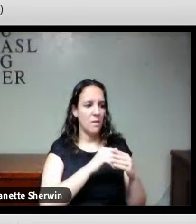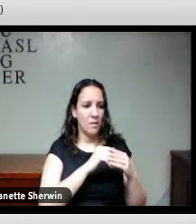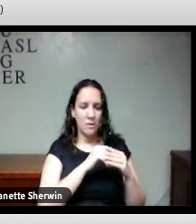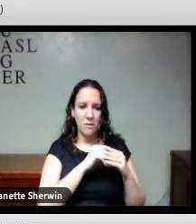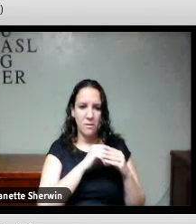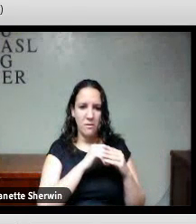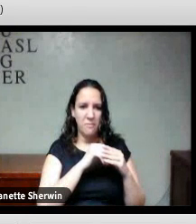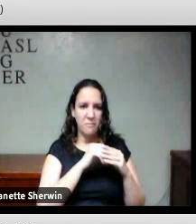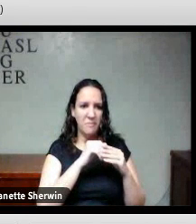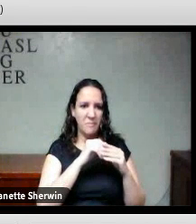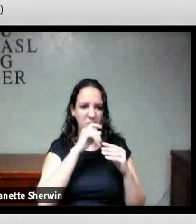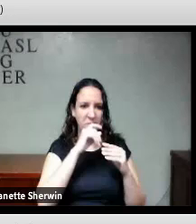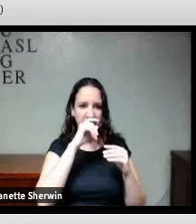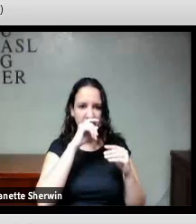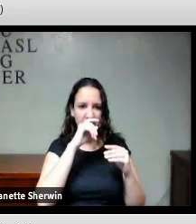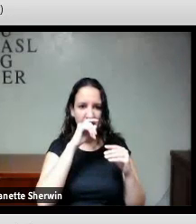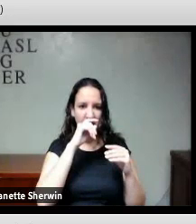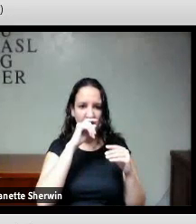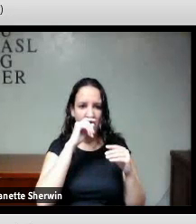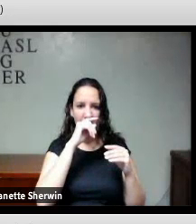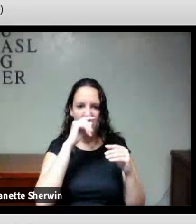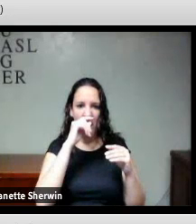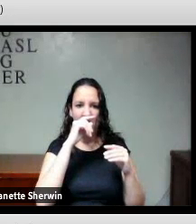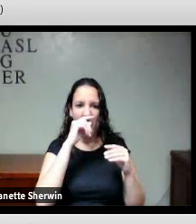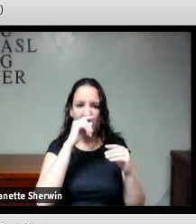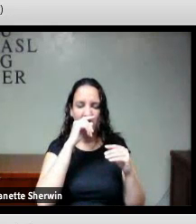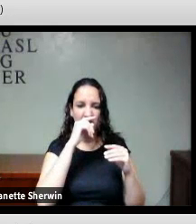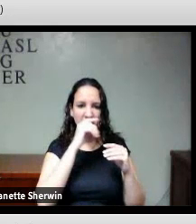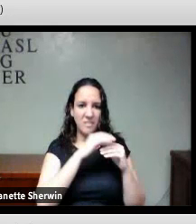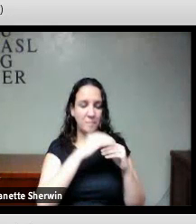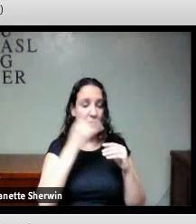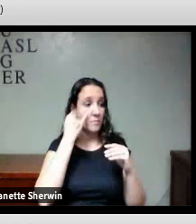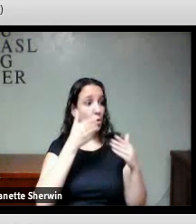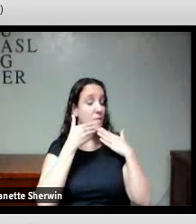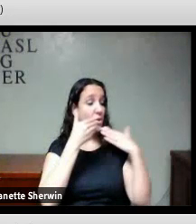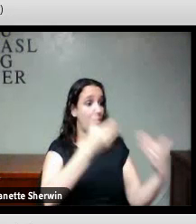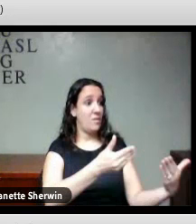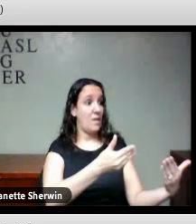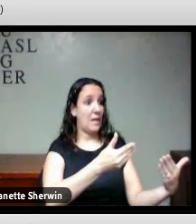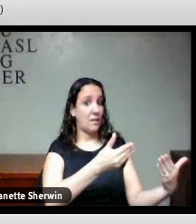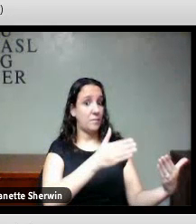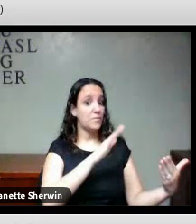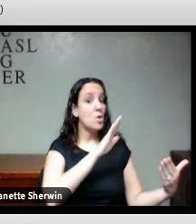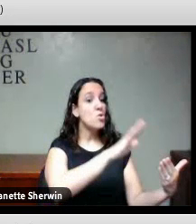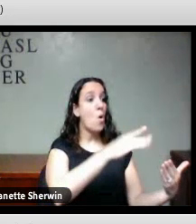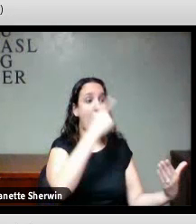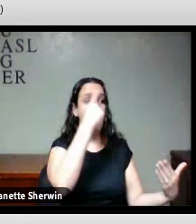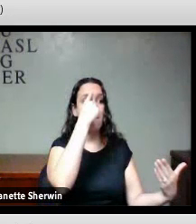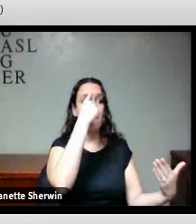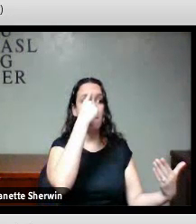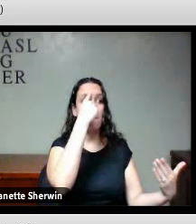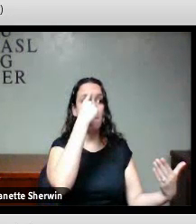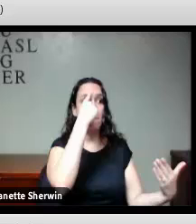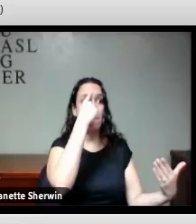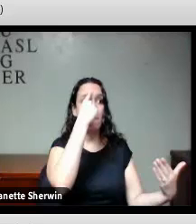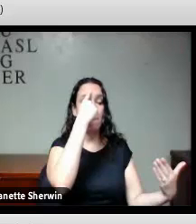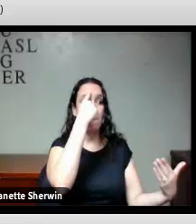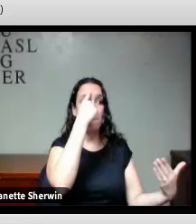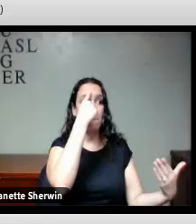negative situation. When you thank them, your believability is going to be based on how sincere